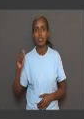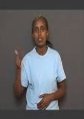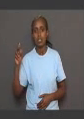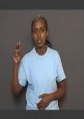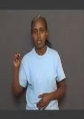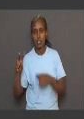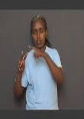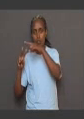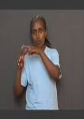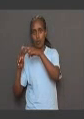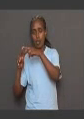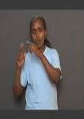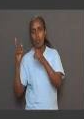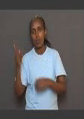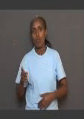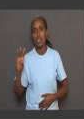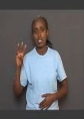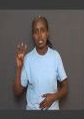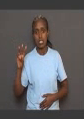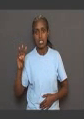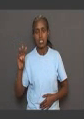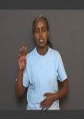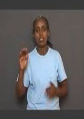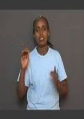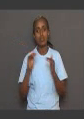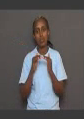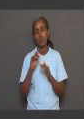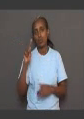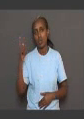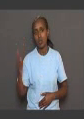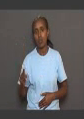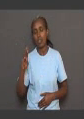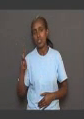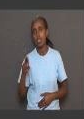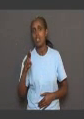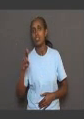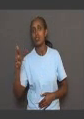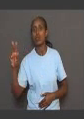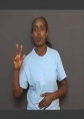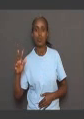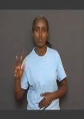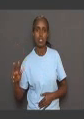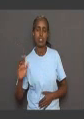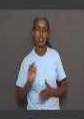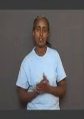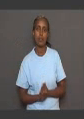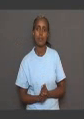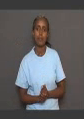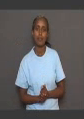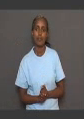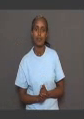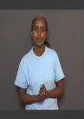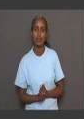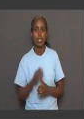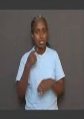The tangent of pi over 6 is 1 over the square root of 3.